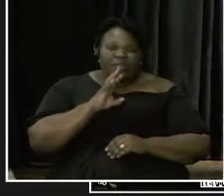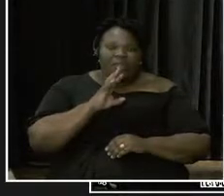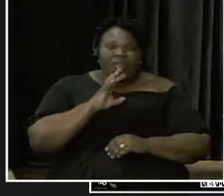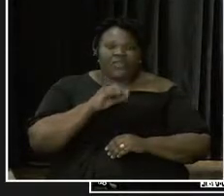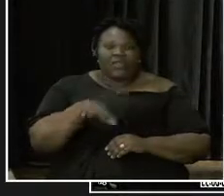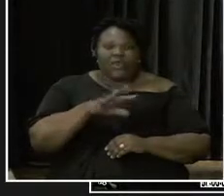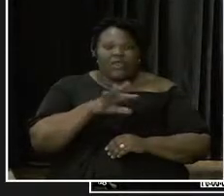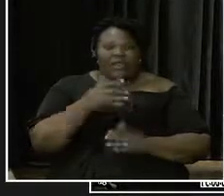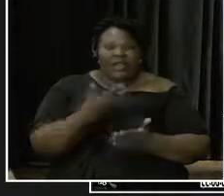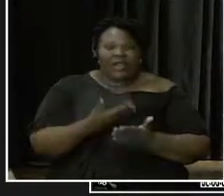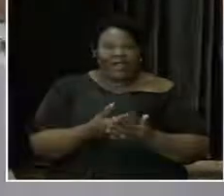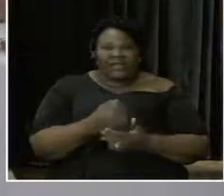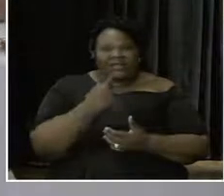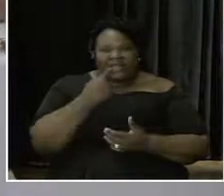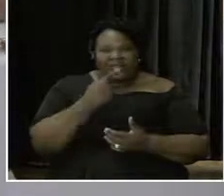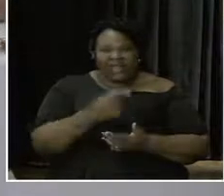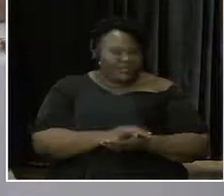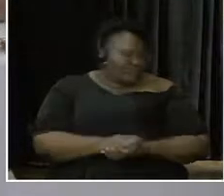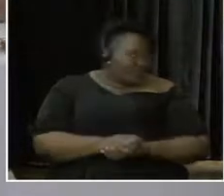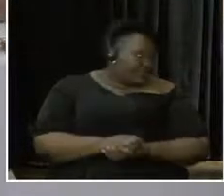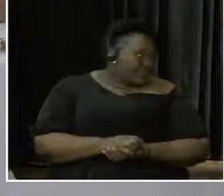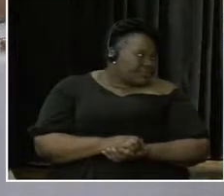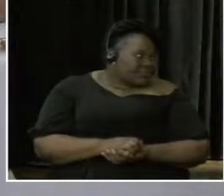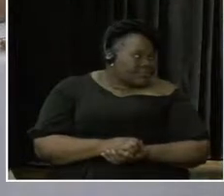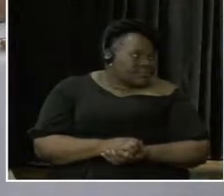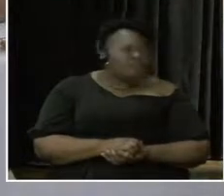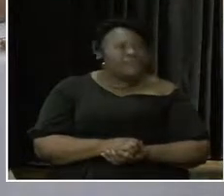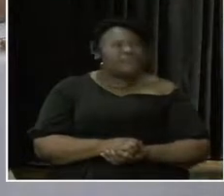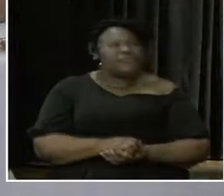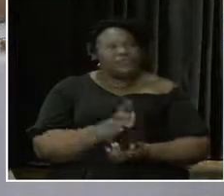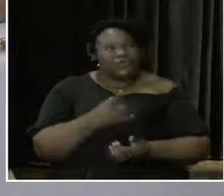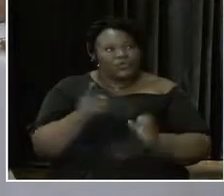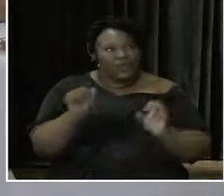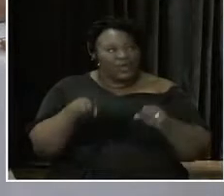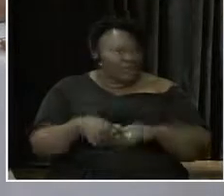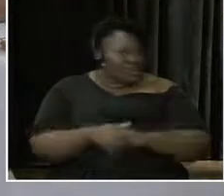say. Thank you. Is the recommendation agreed?